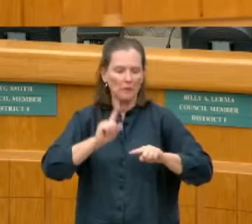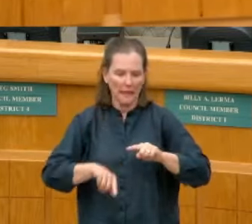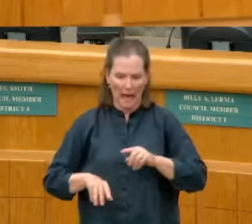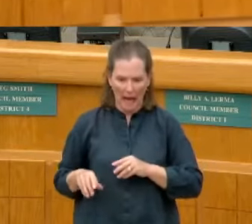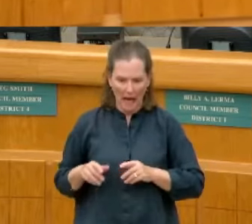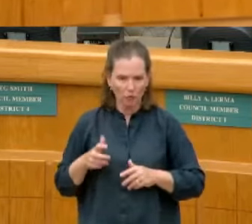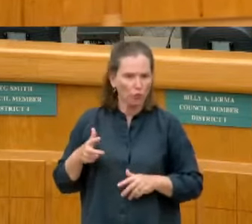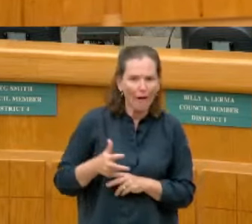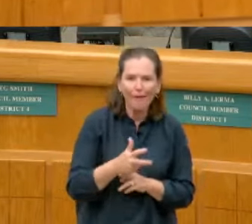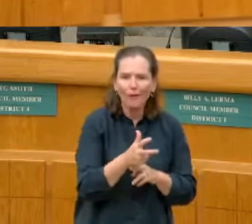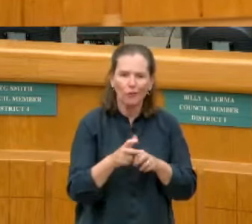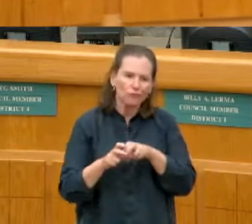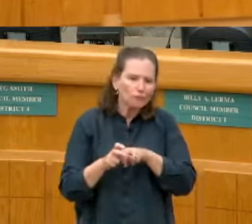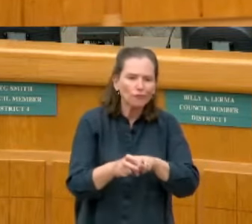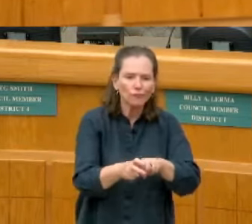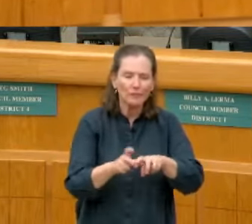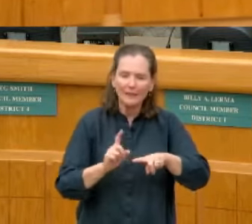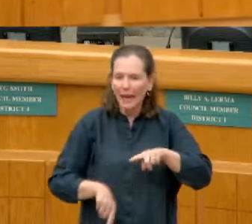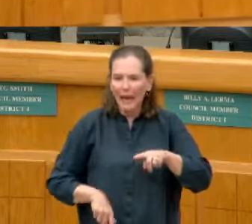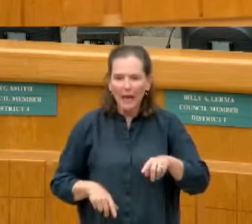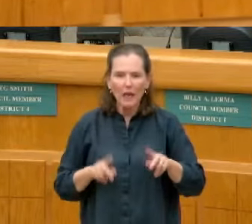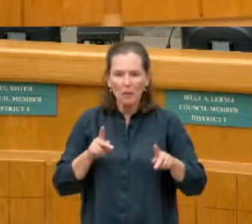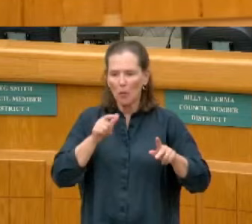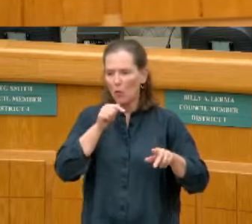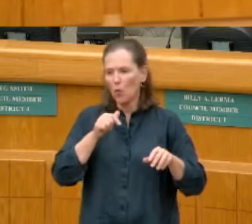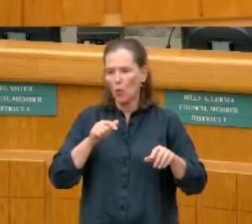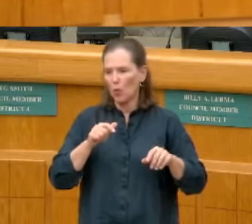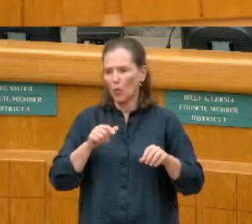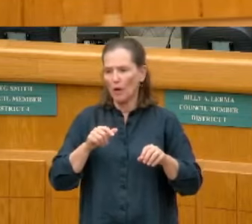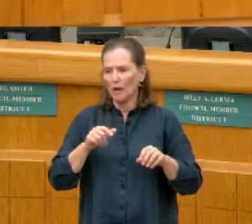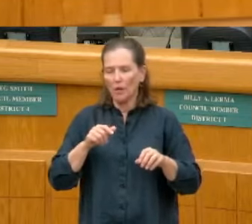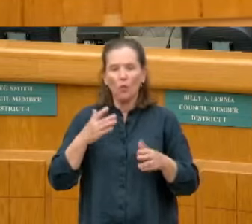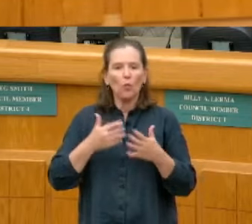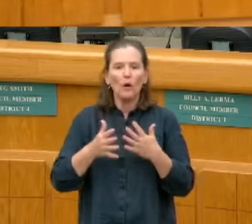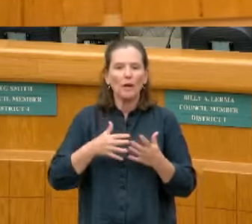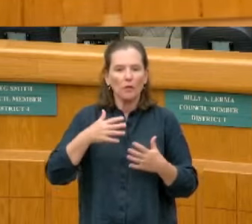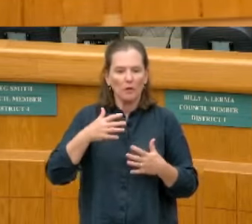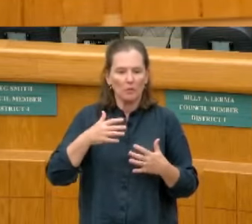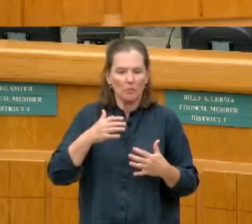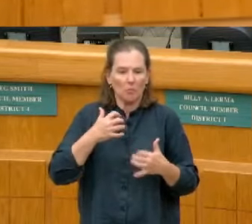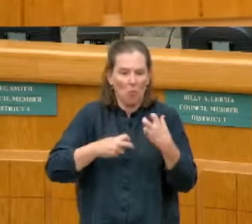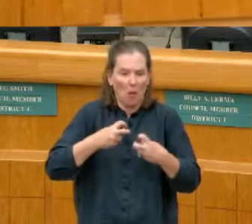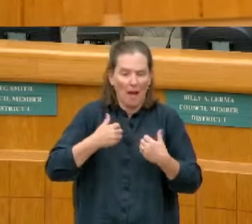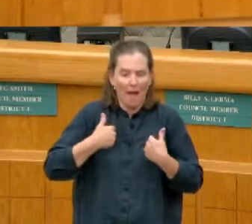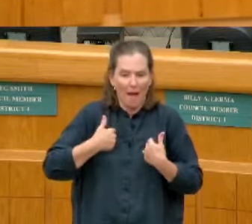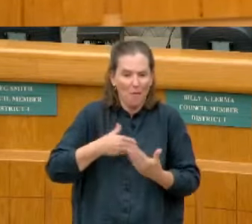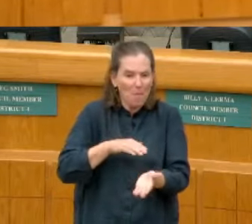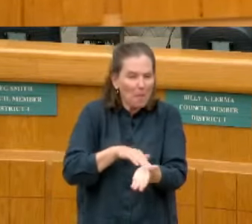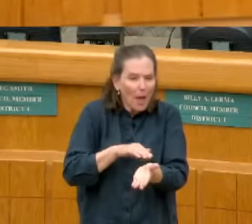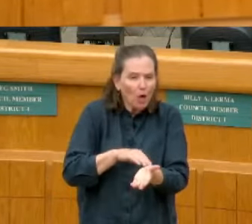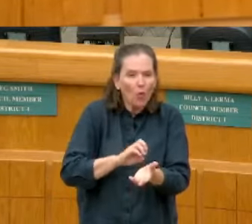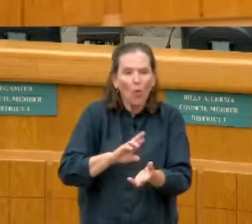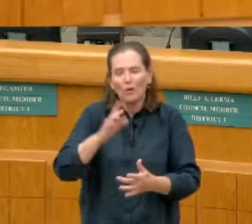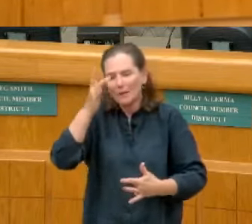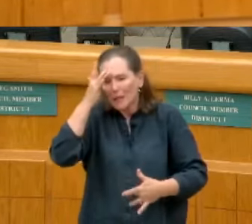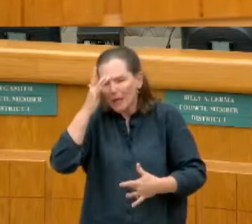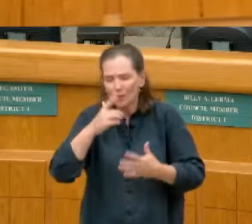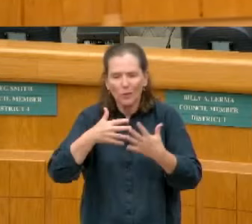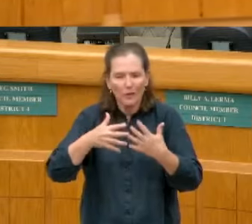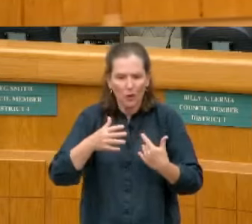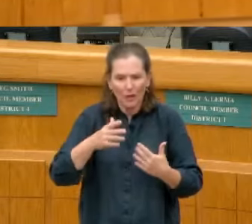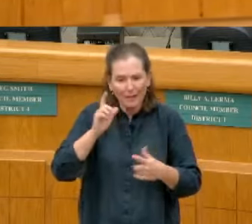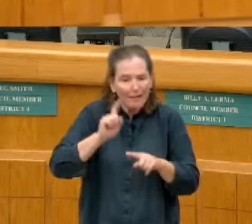lack transportation, and those who just cannot travel due to whatever medical condition that they might have. This team is not,